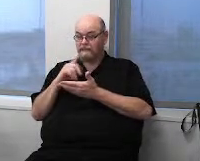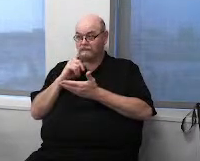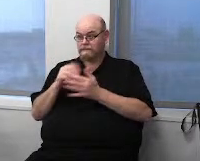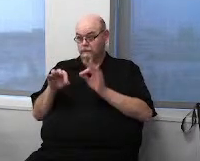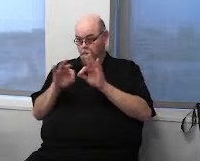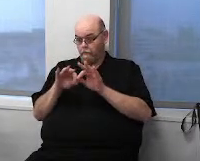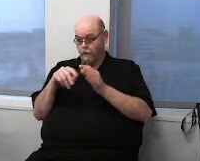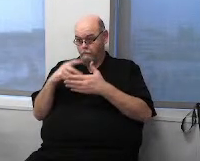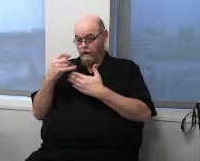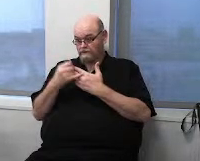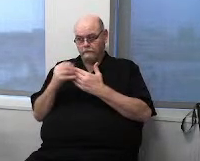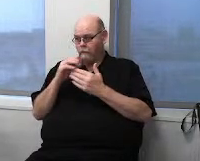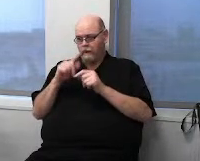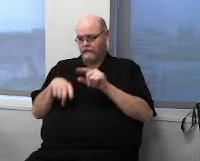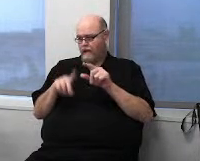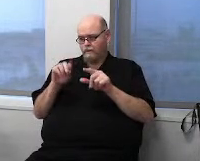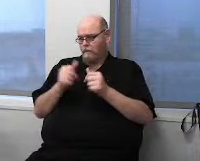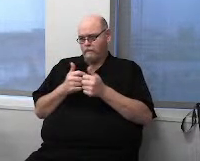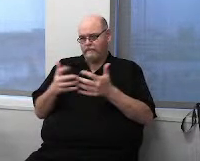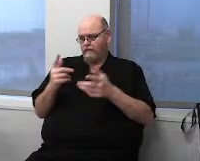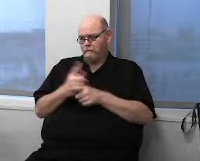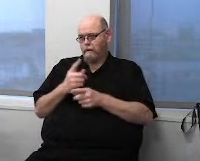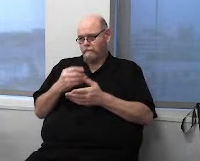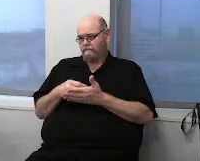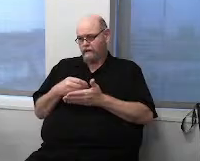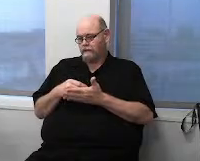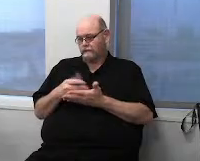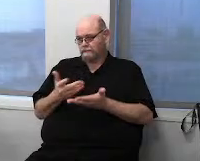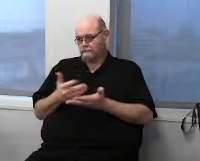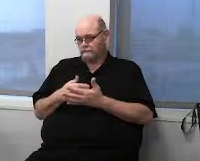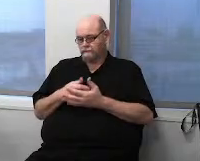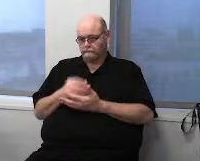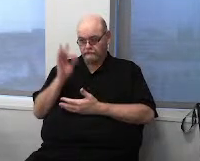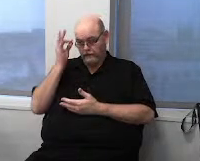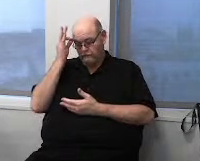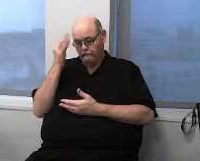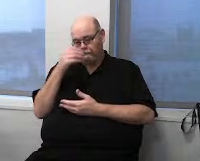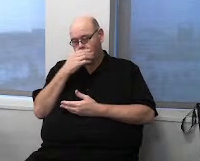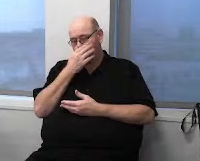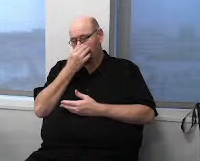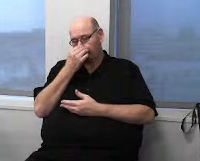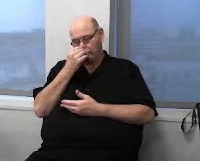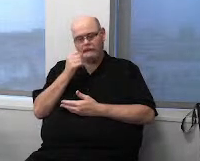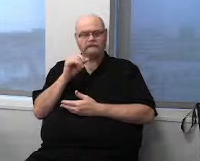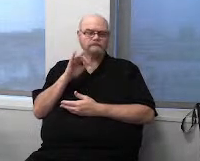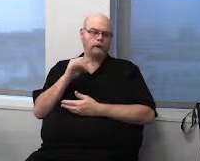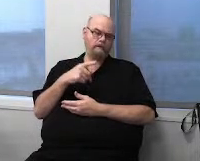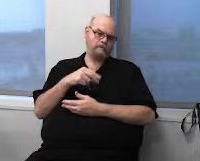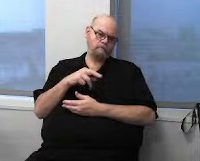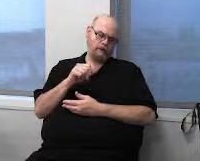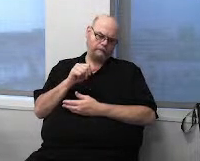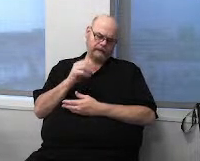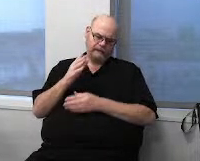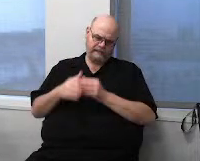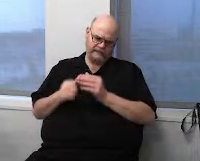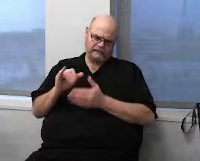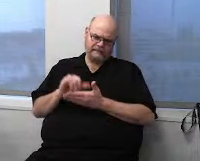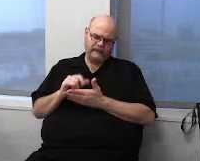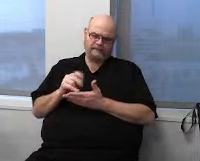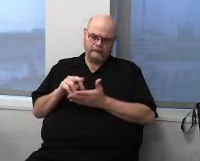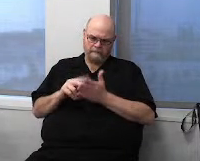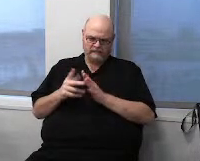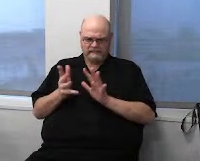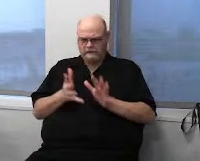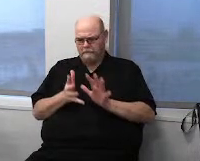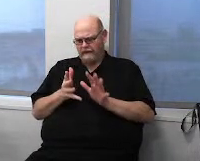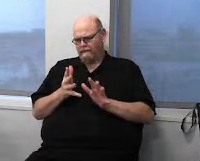because it's a very important project for that particular substation. Okay, and similar to what we were just discussing, if PREPA abandoned it, that means